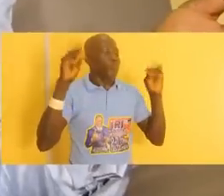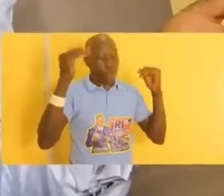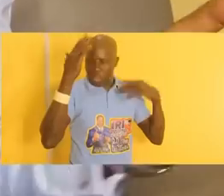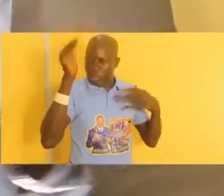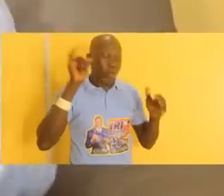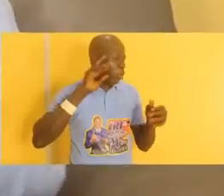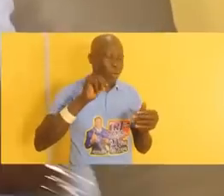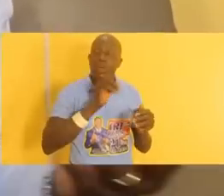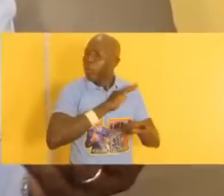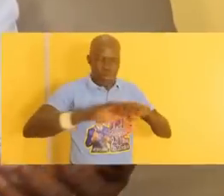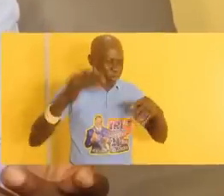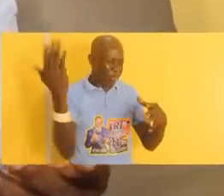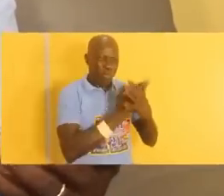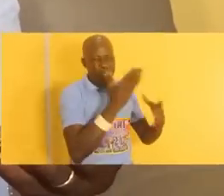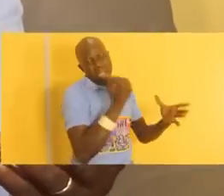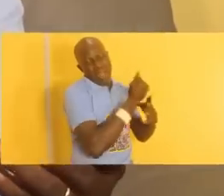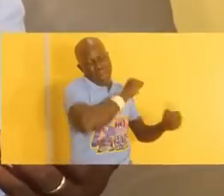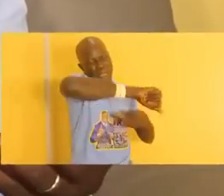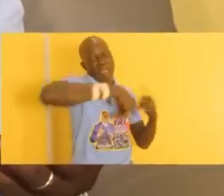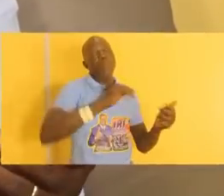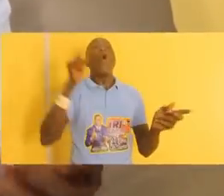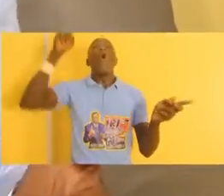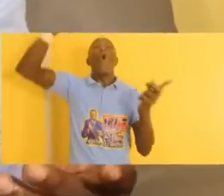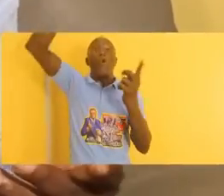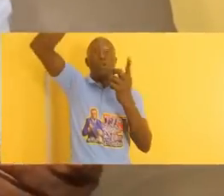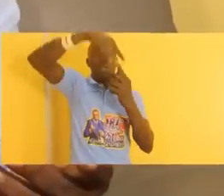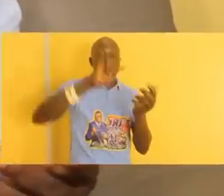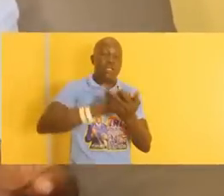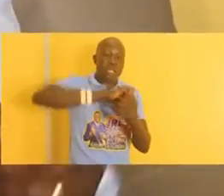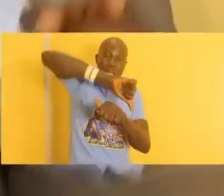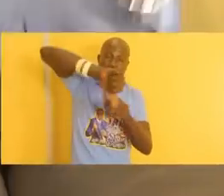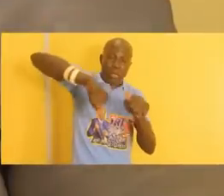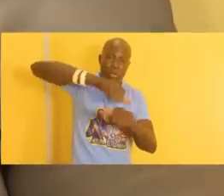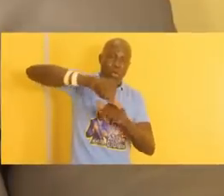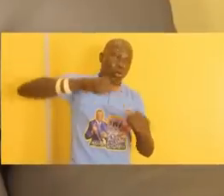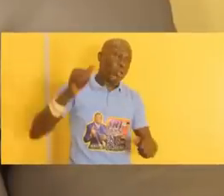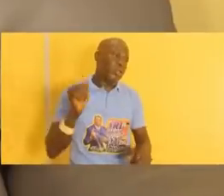Nobody know him. Nobody acknowledge him.